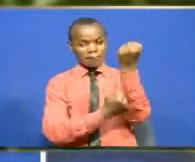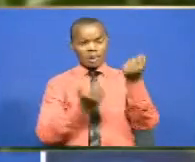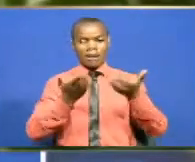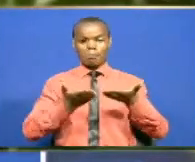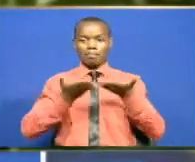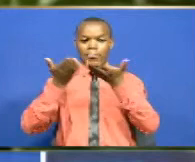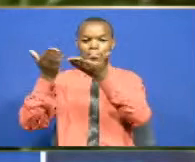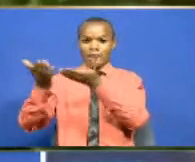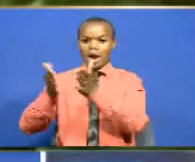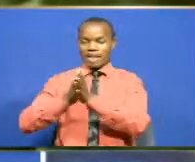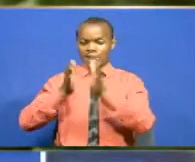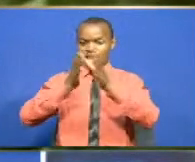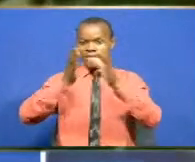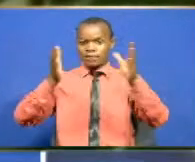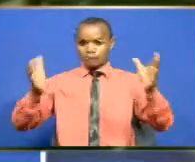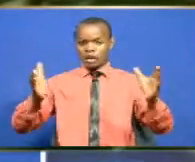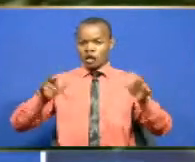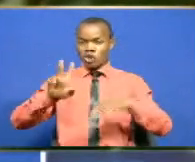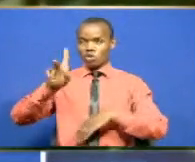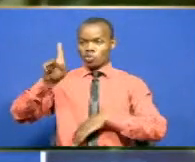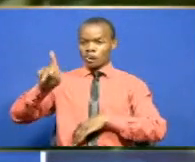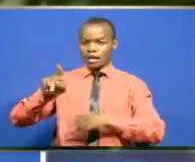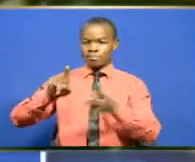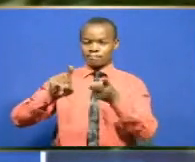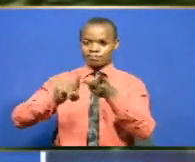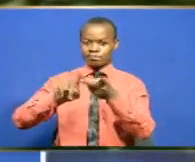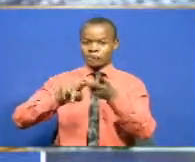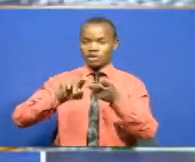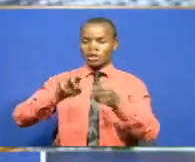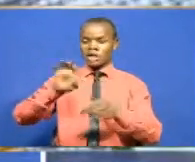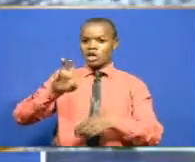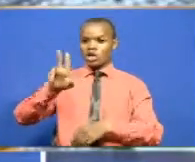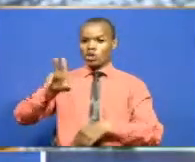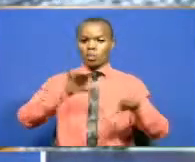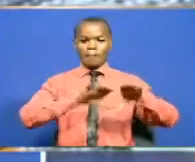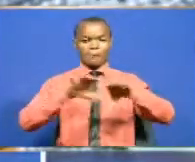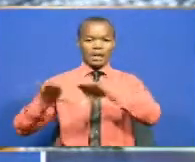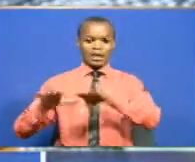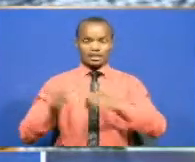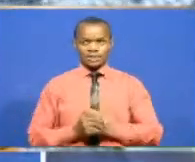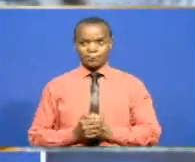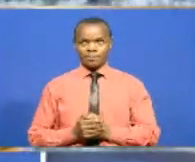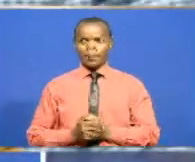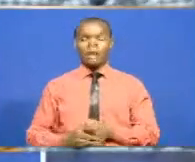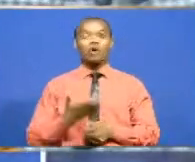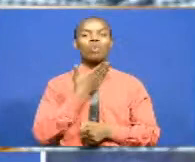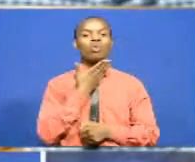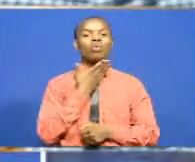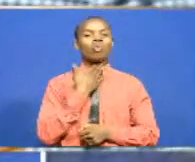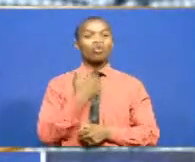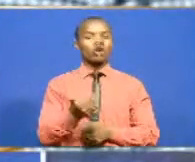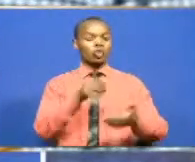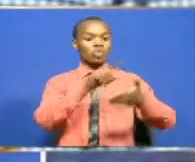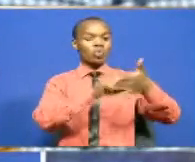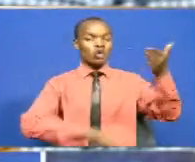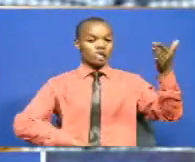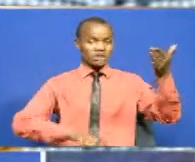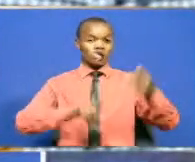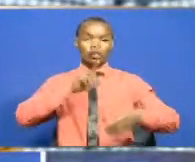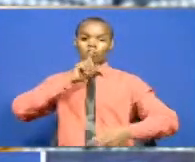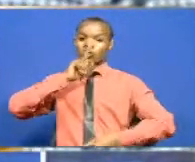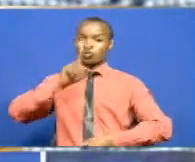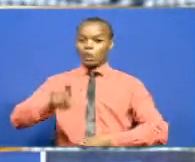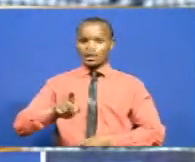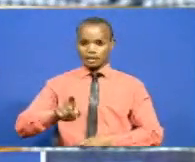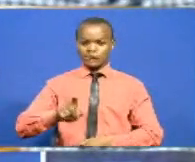expand their presence in the UK and the European Union markets. We just want to have that assurity that come January